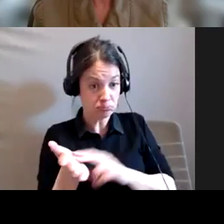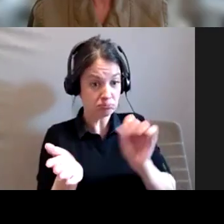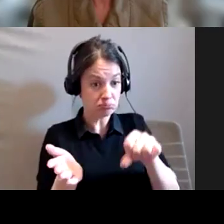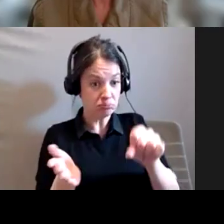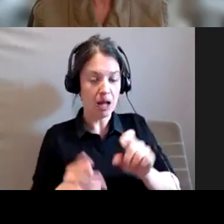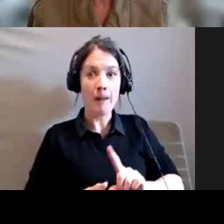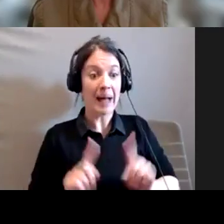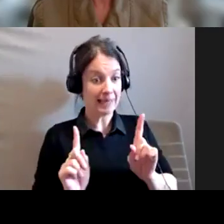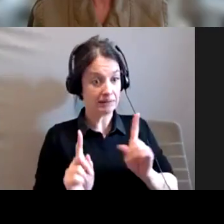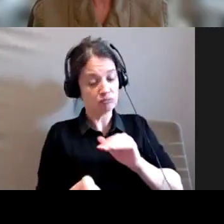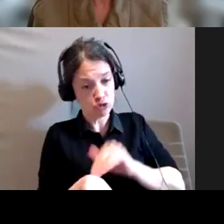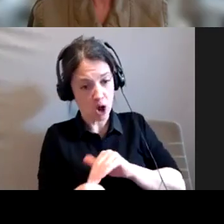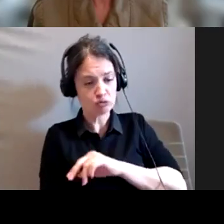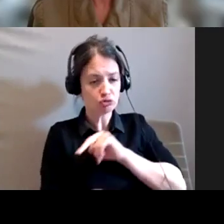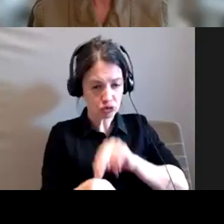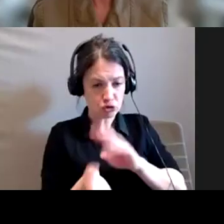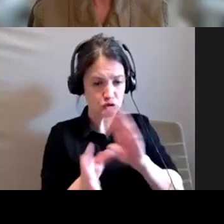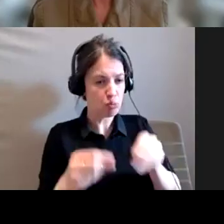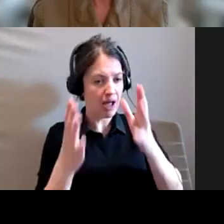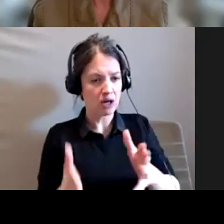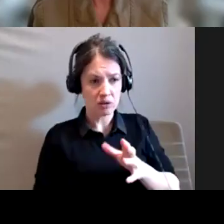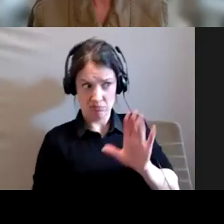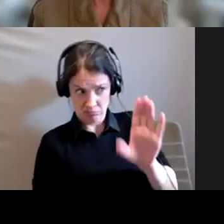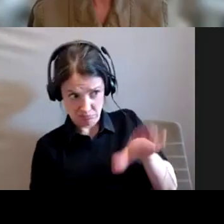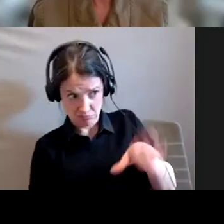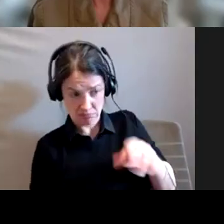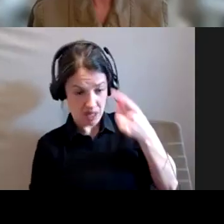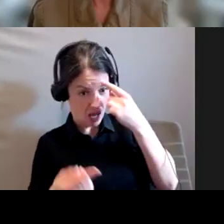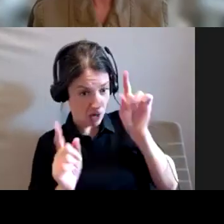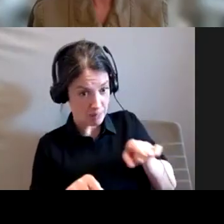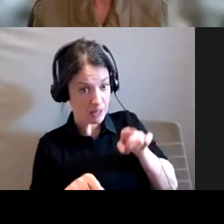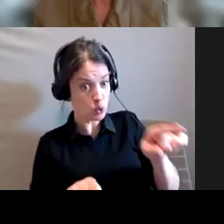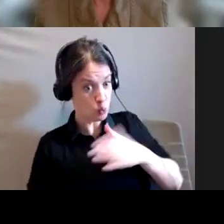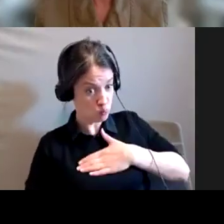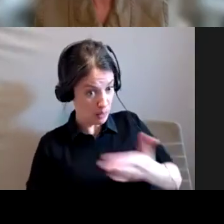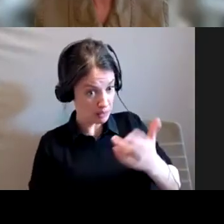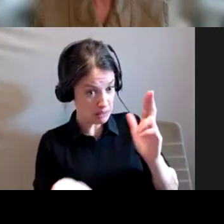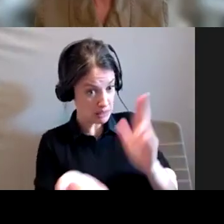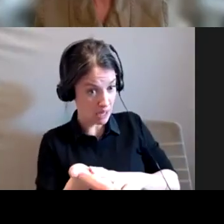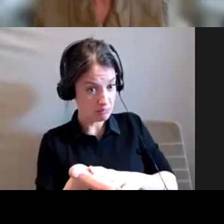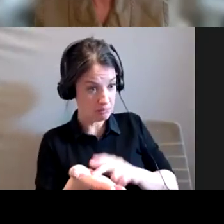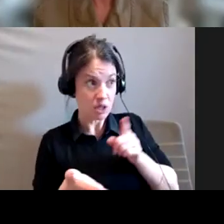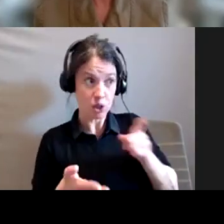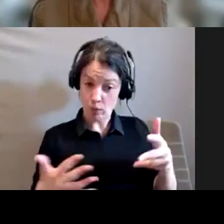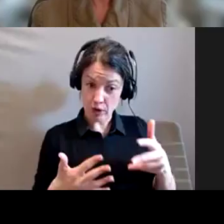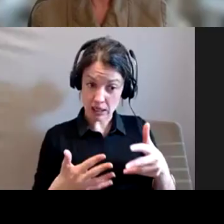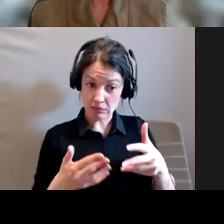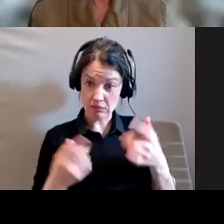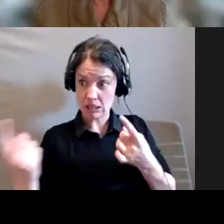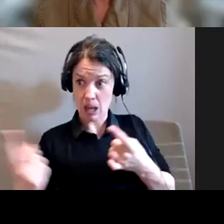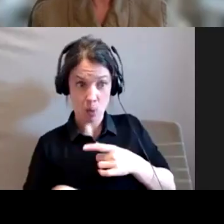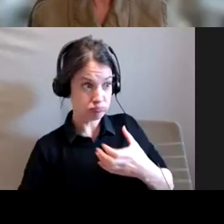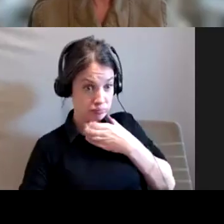must ask whether that agreement is happening freely or whether it's fear, dependency,